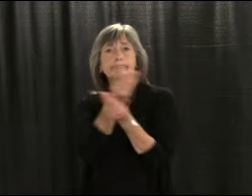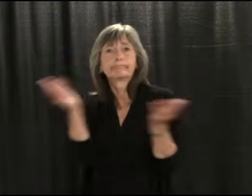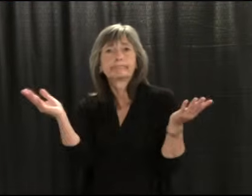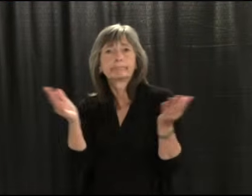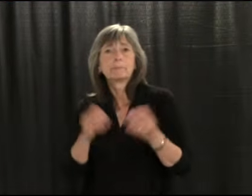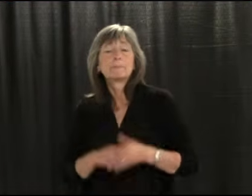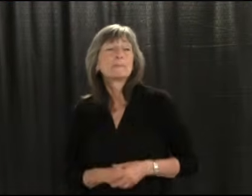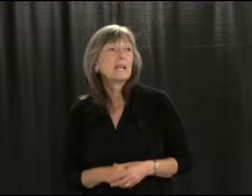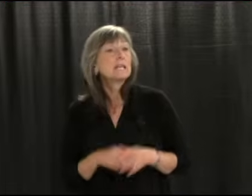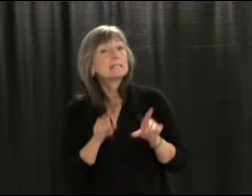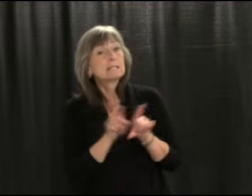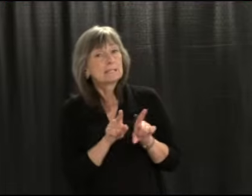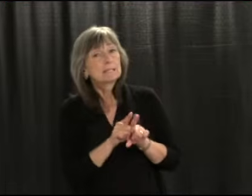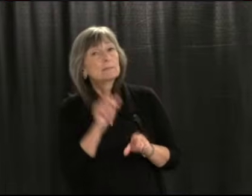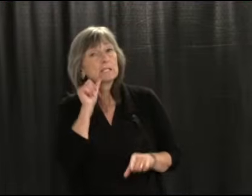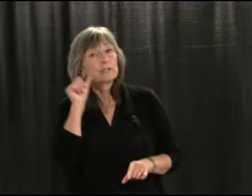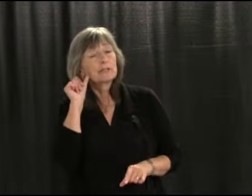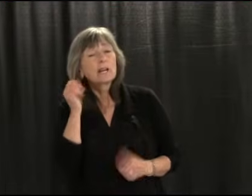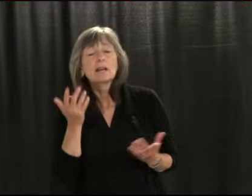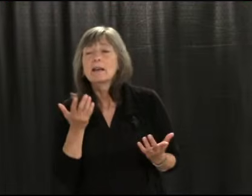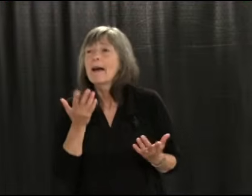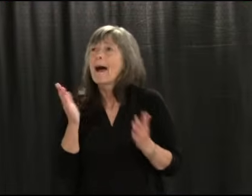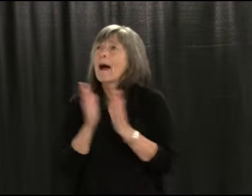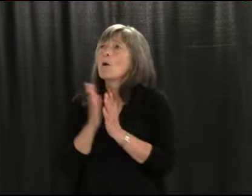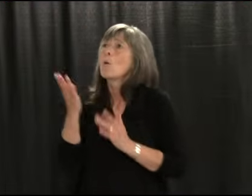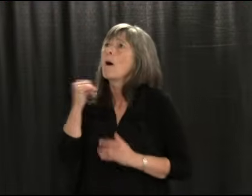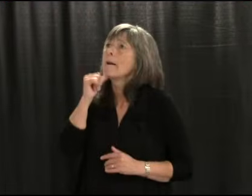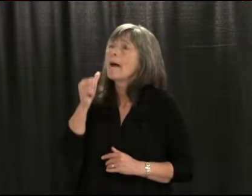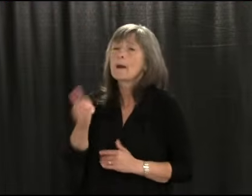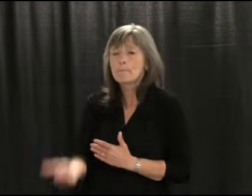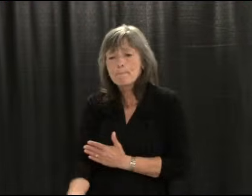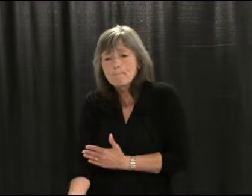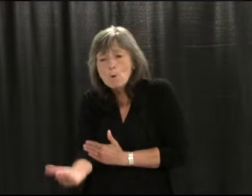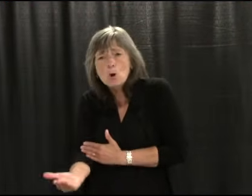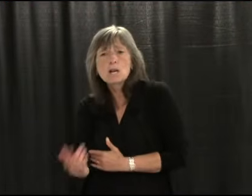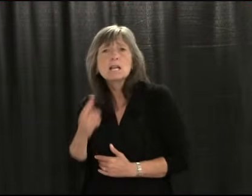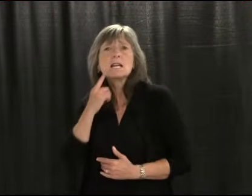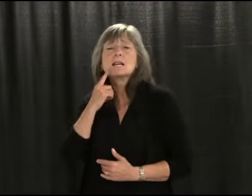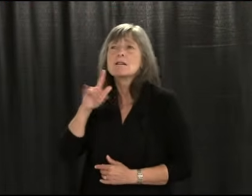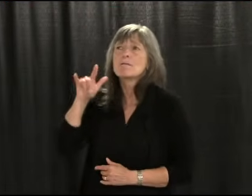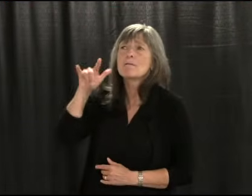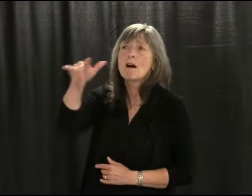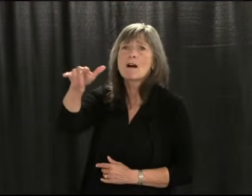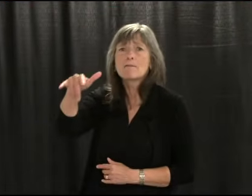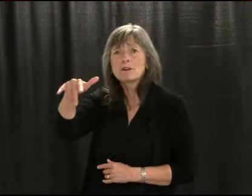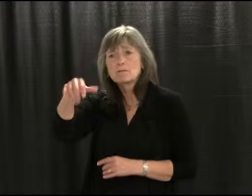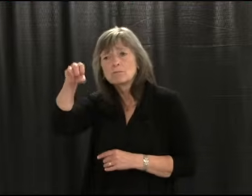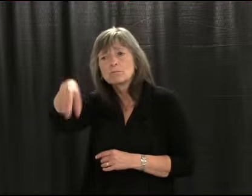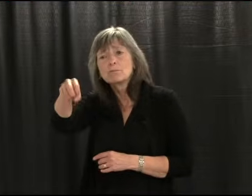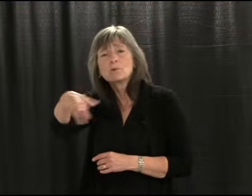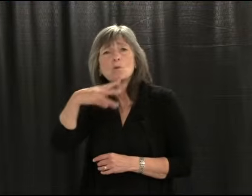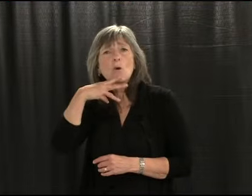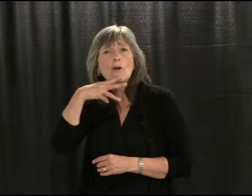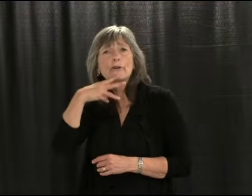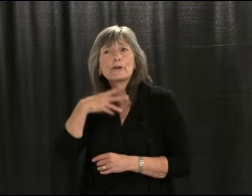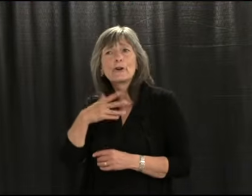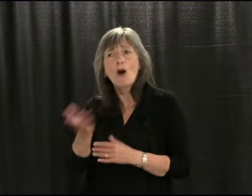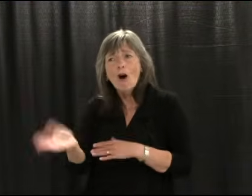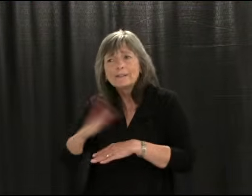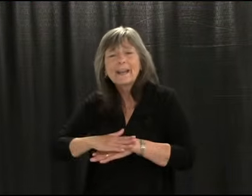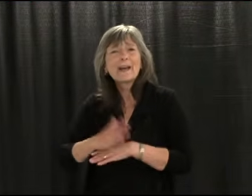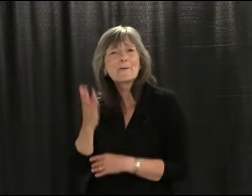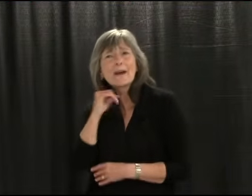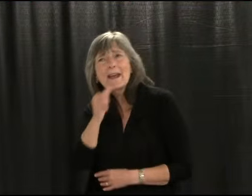people were asking yesterday is, why aren't the water bombers in the air sooner in the morning? Why aren't they there for longer? I mean, that was one specific question that we want to provide members